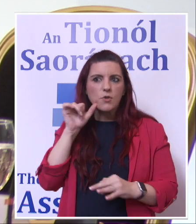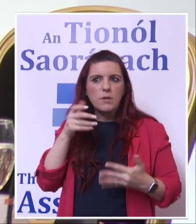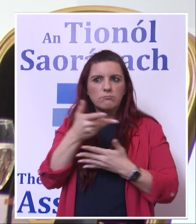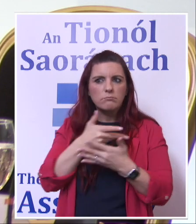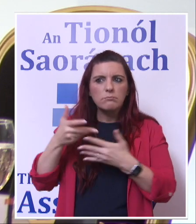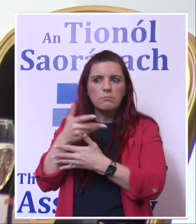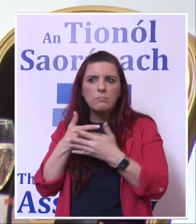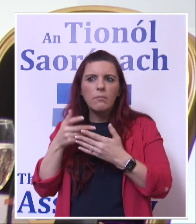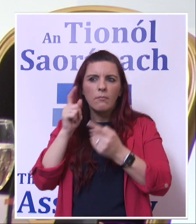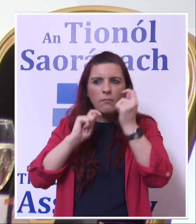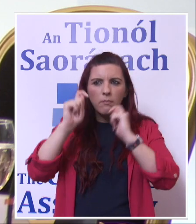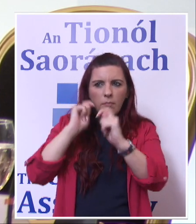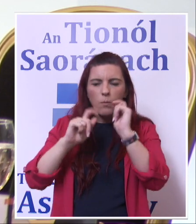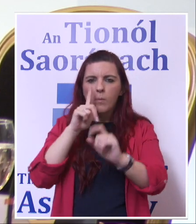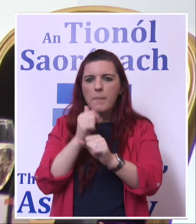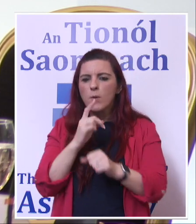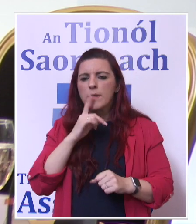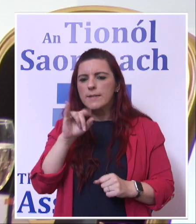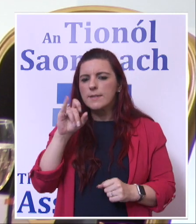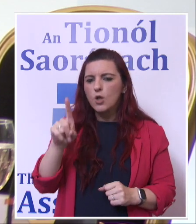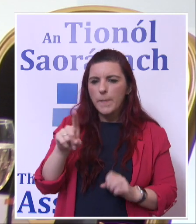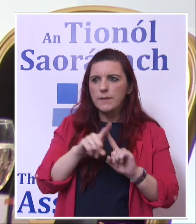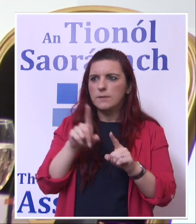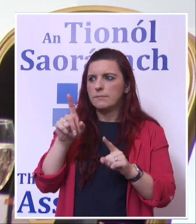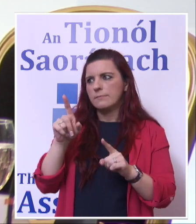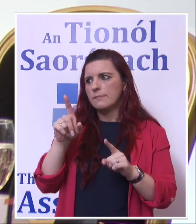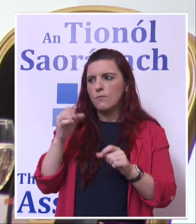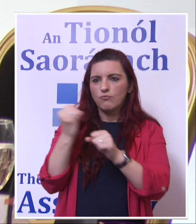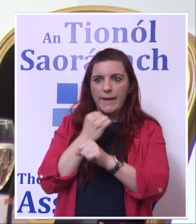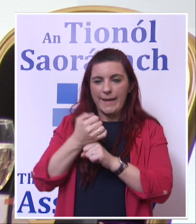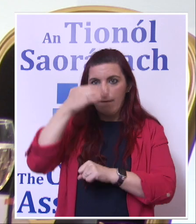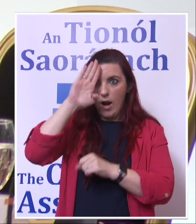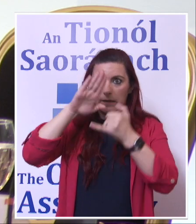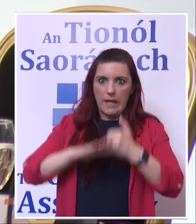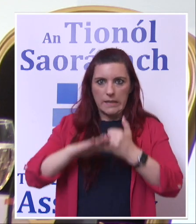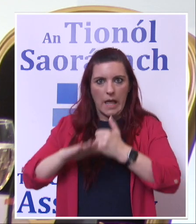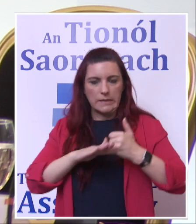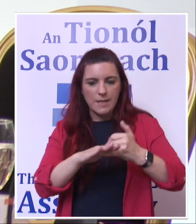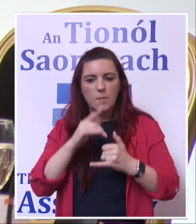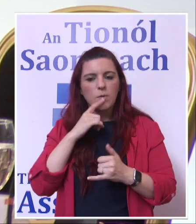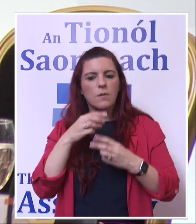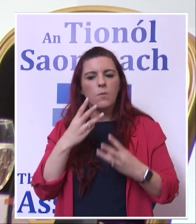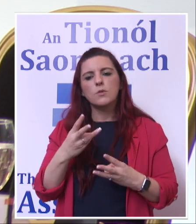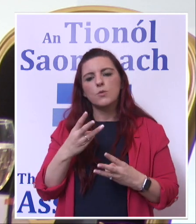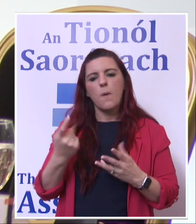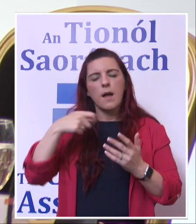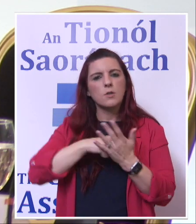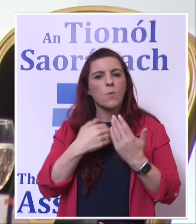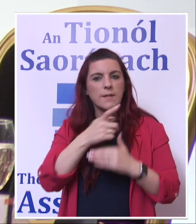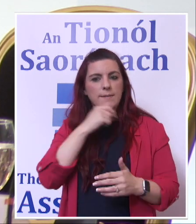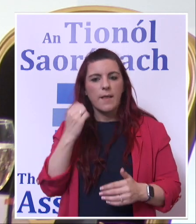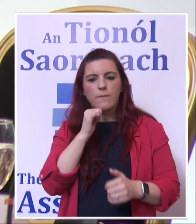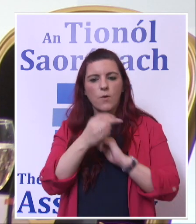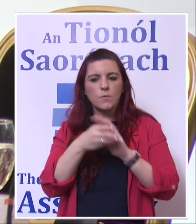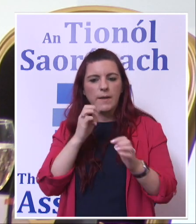very taken by Diarmaid's ranking of Ireland. But I do want to add what I said in week 1.